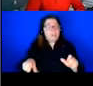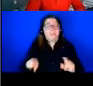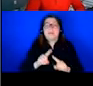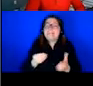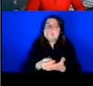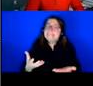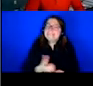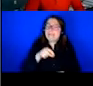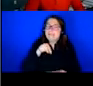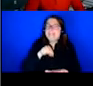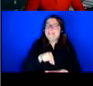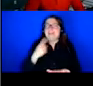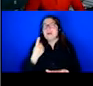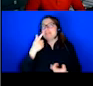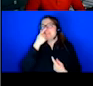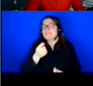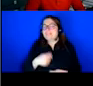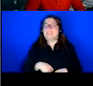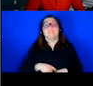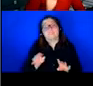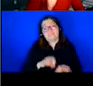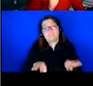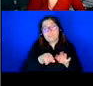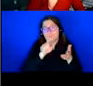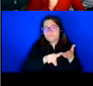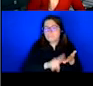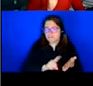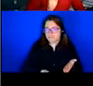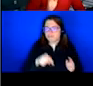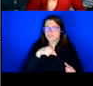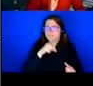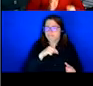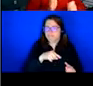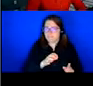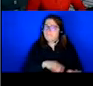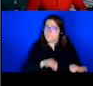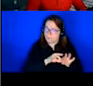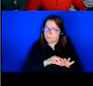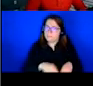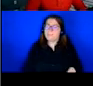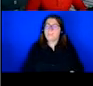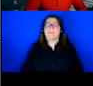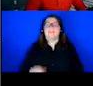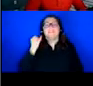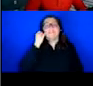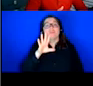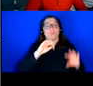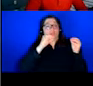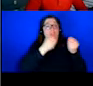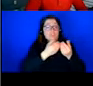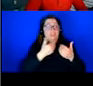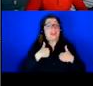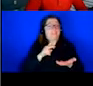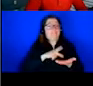always interesting. So, you know, it's always good to do some research on, you know, if your organization has pay scales,